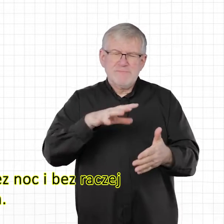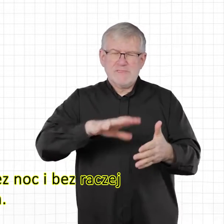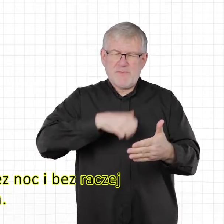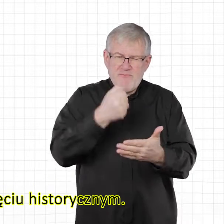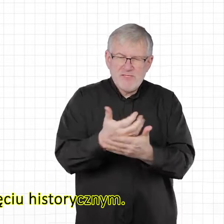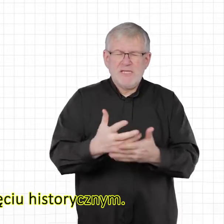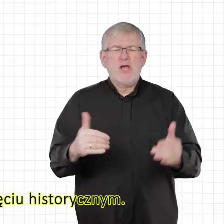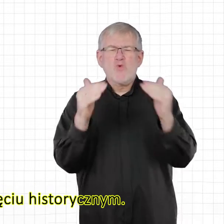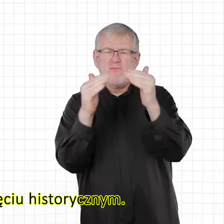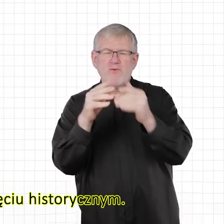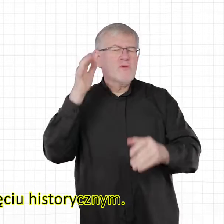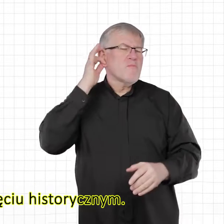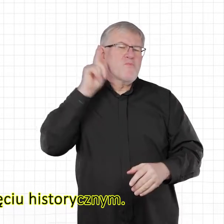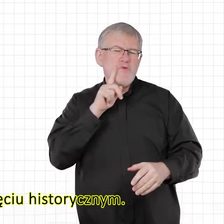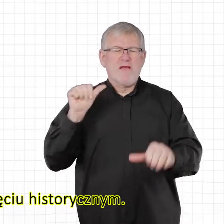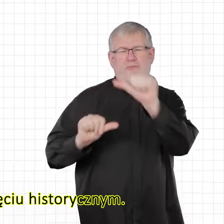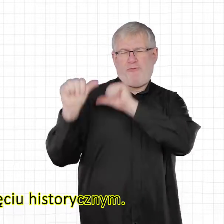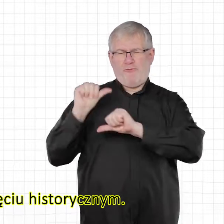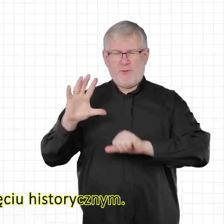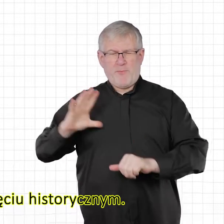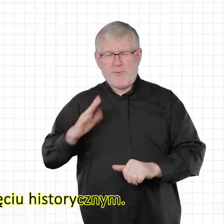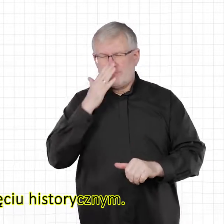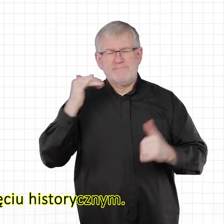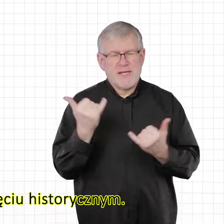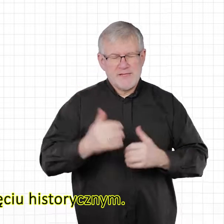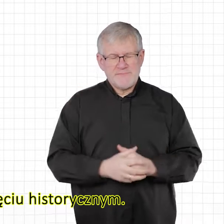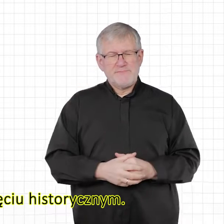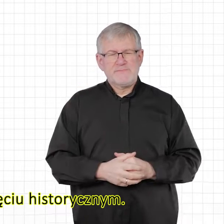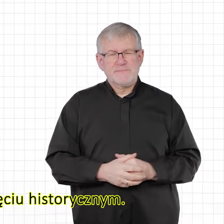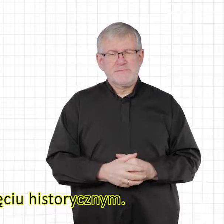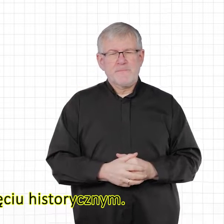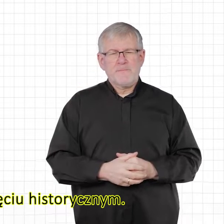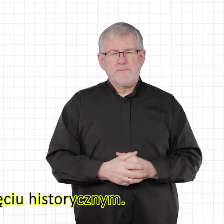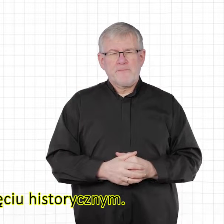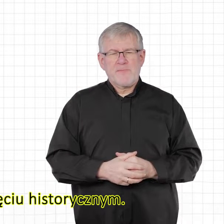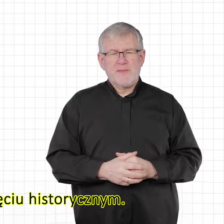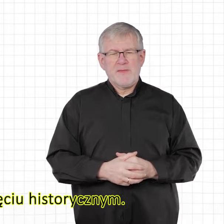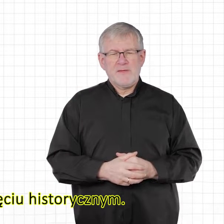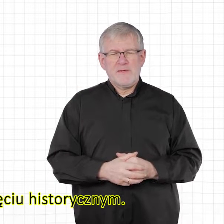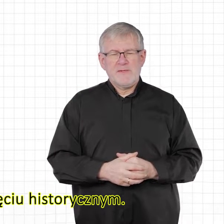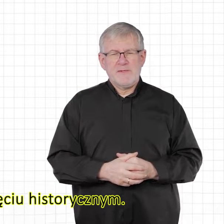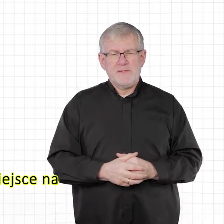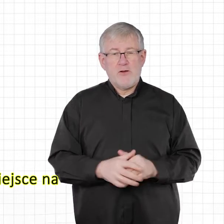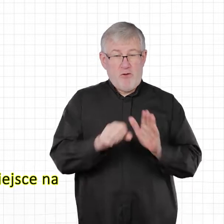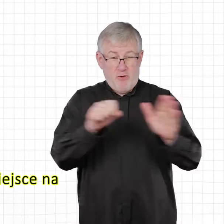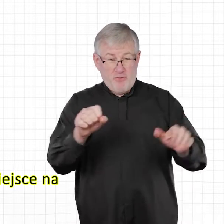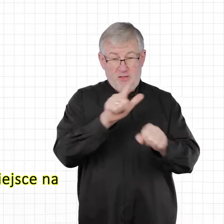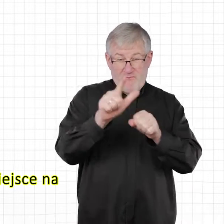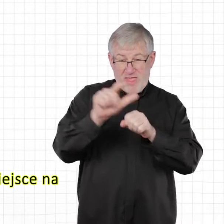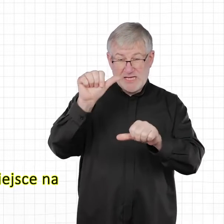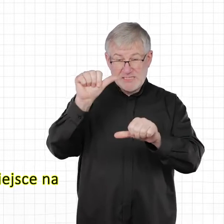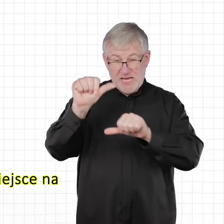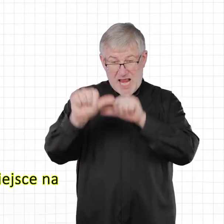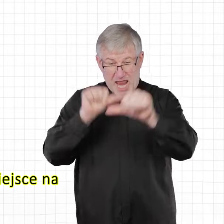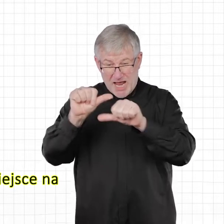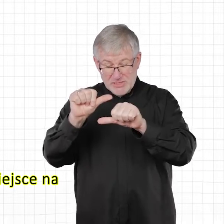society. Gender equality is a broad issue, and it needs to be put into this context of history. And